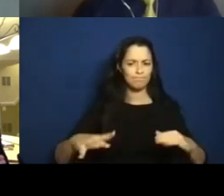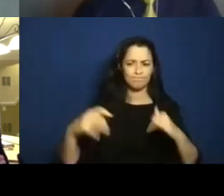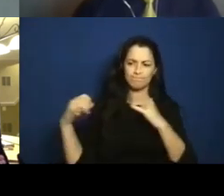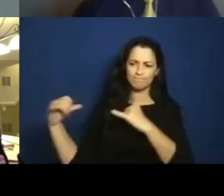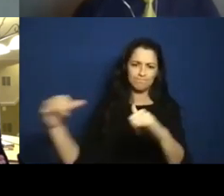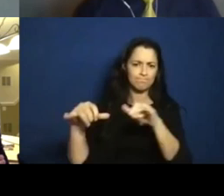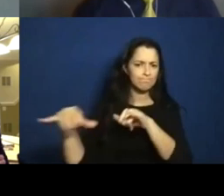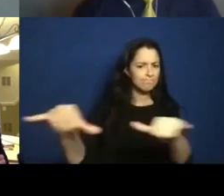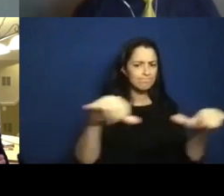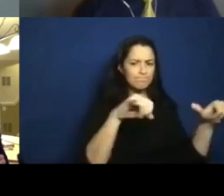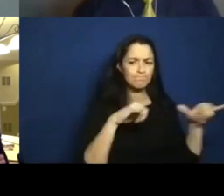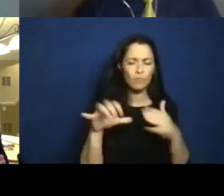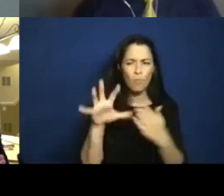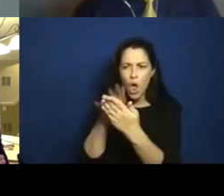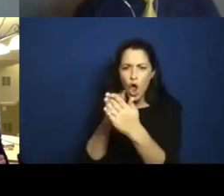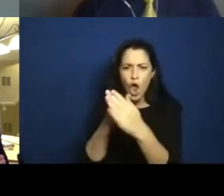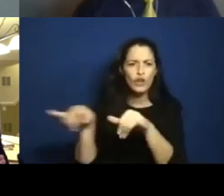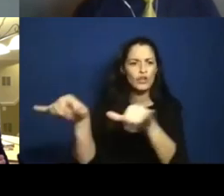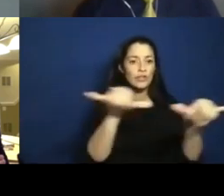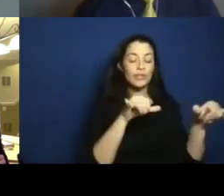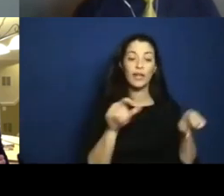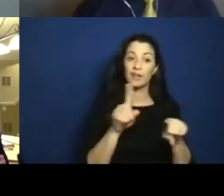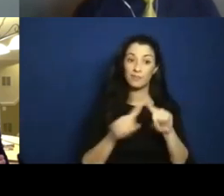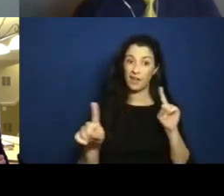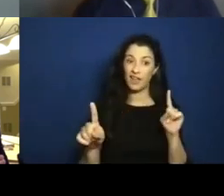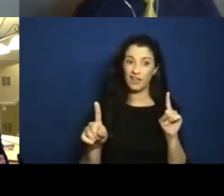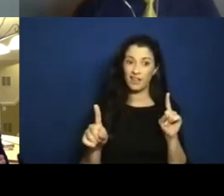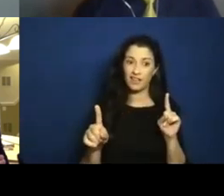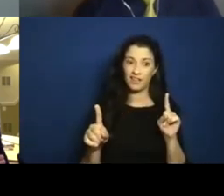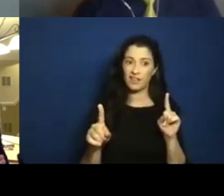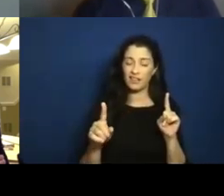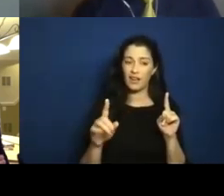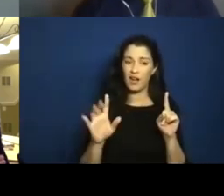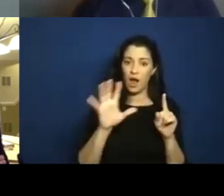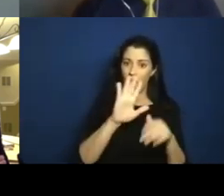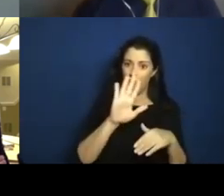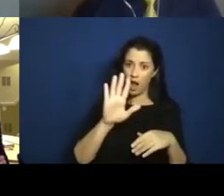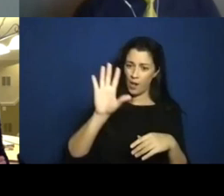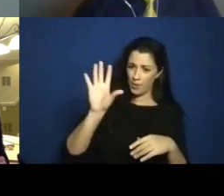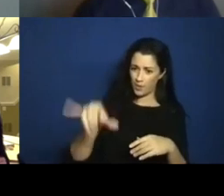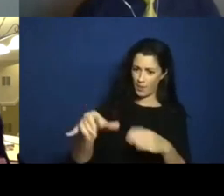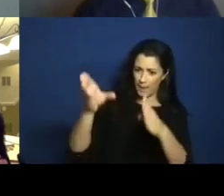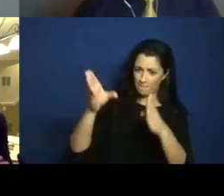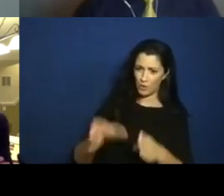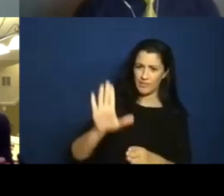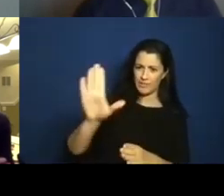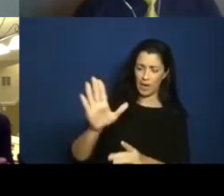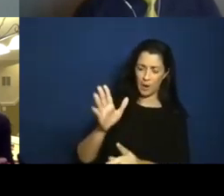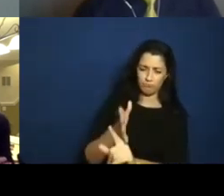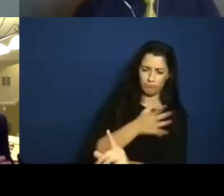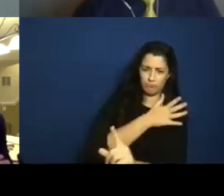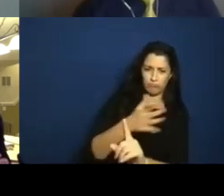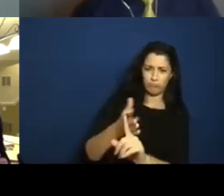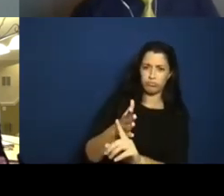Army, but you don't just take away all that person's previous life experiences and their beliefs and